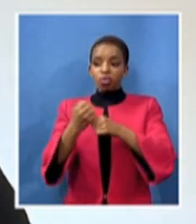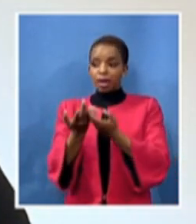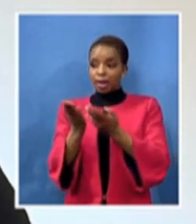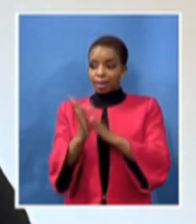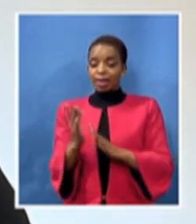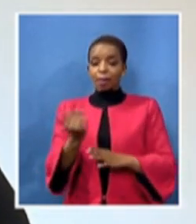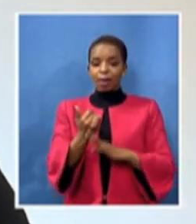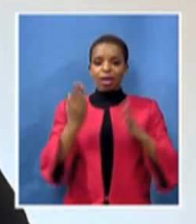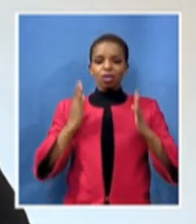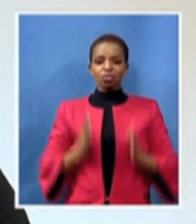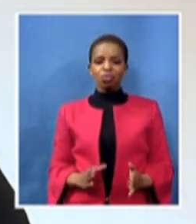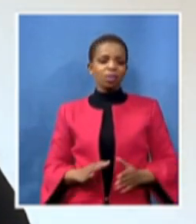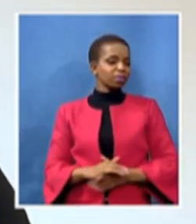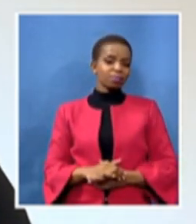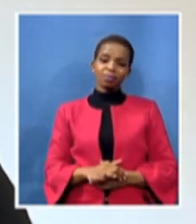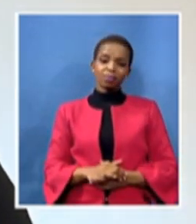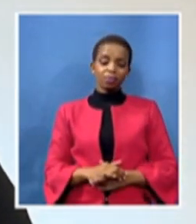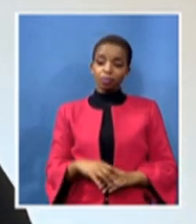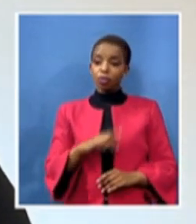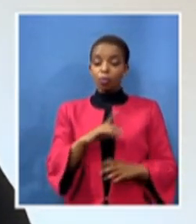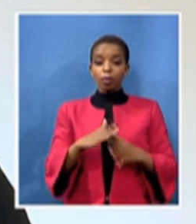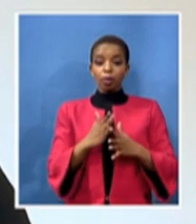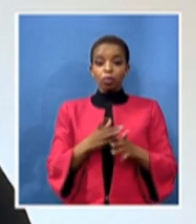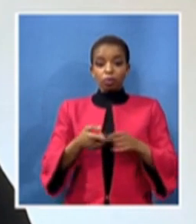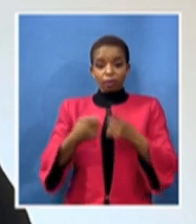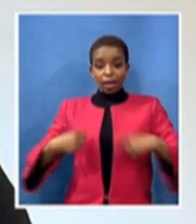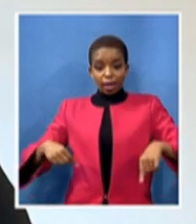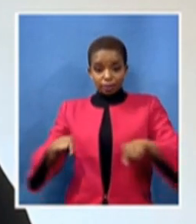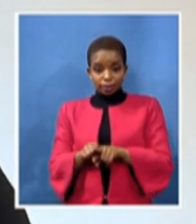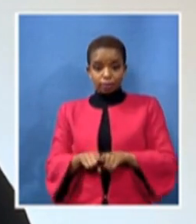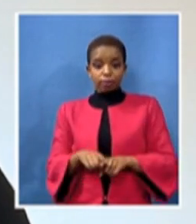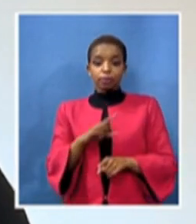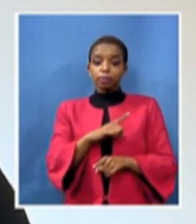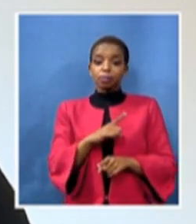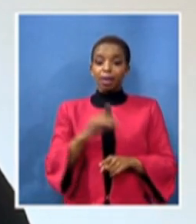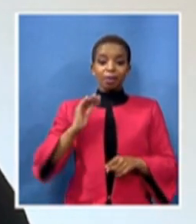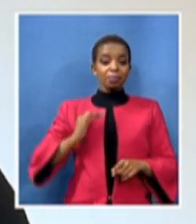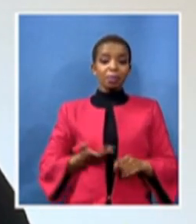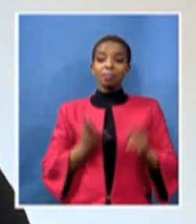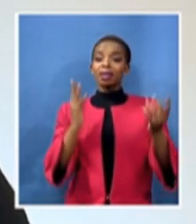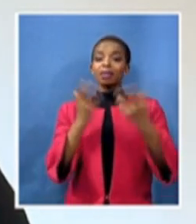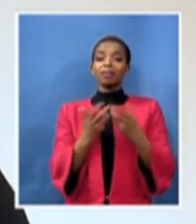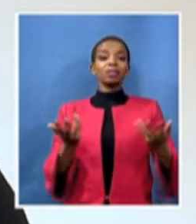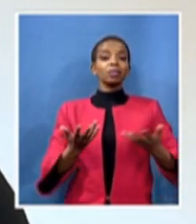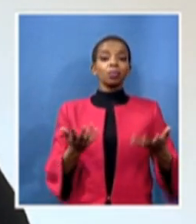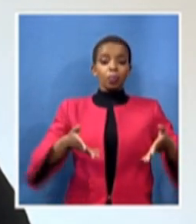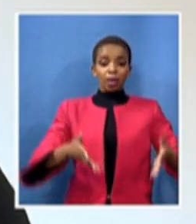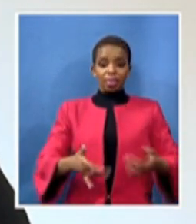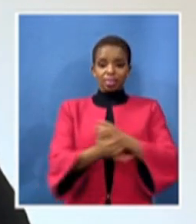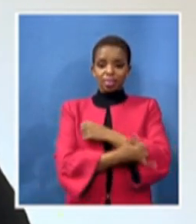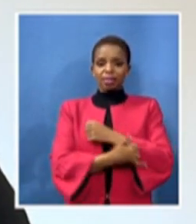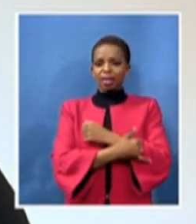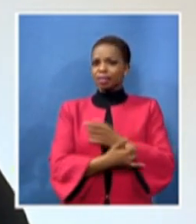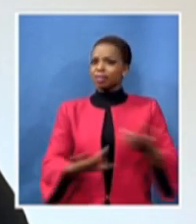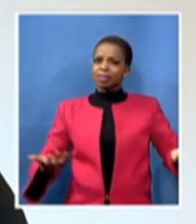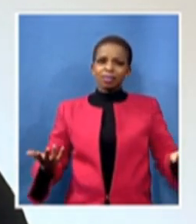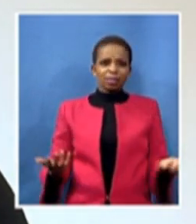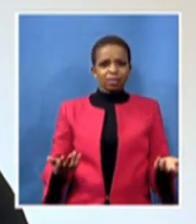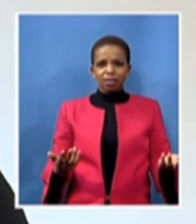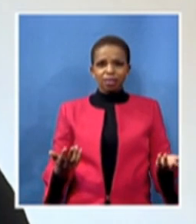safe anywhere in this country. Their fears are informed by heinous and fatal deeds they suffer at the hands of